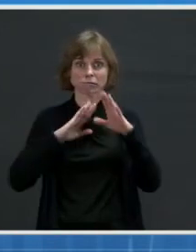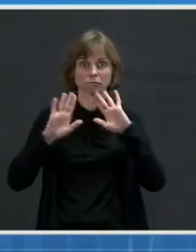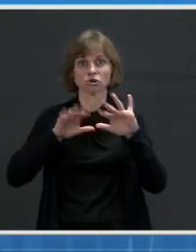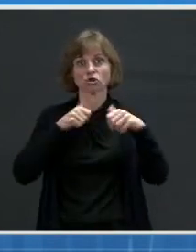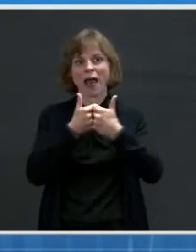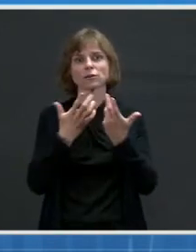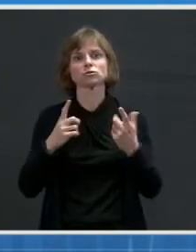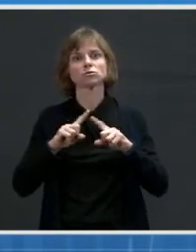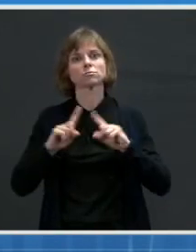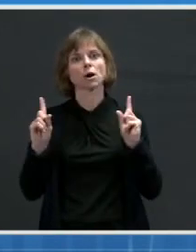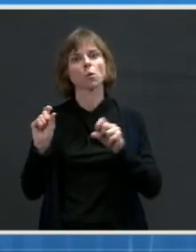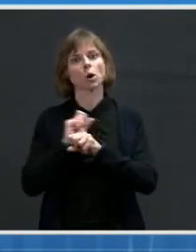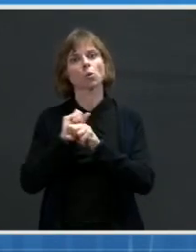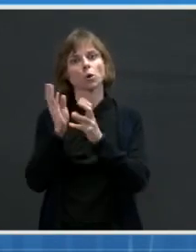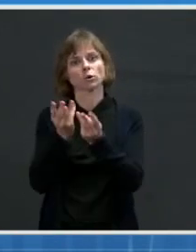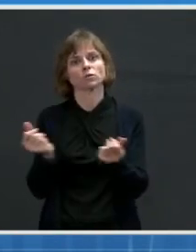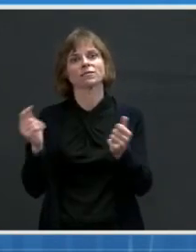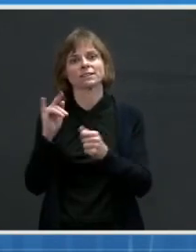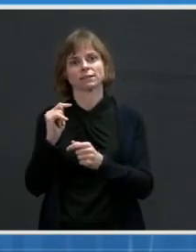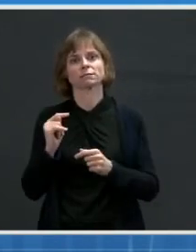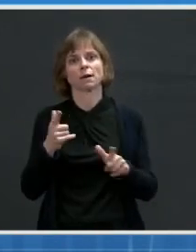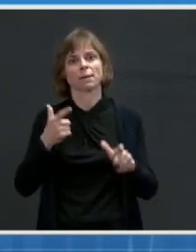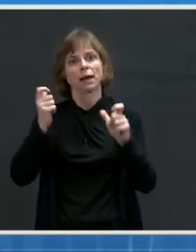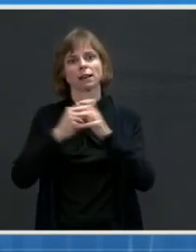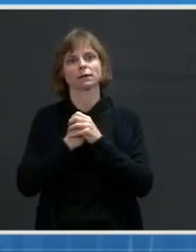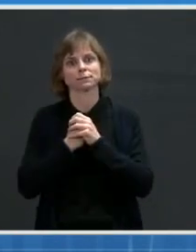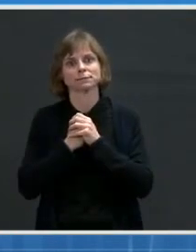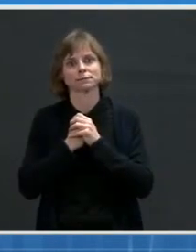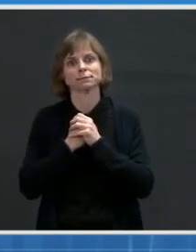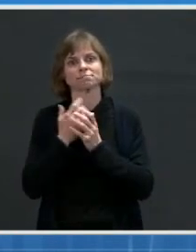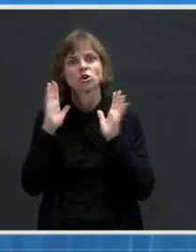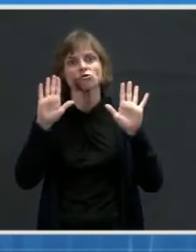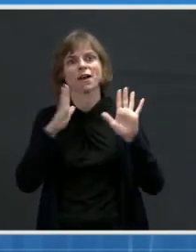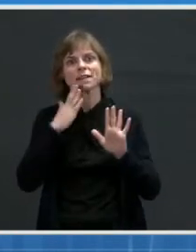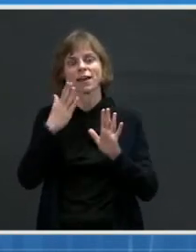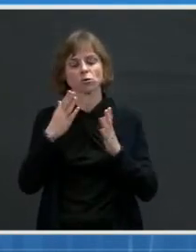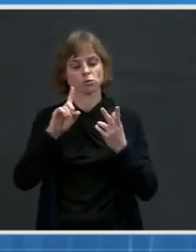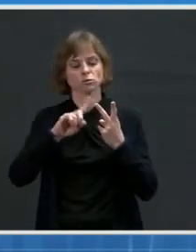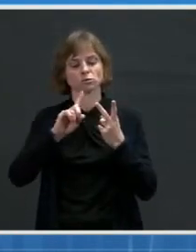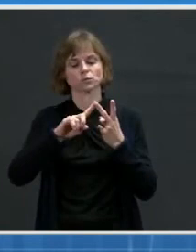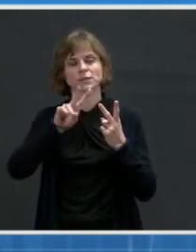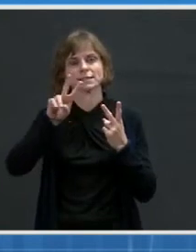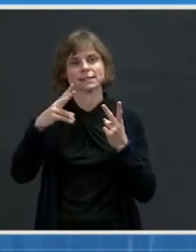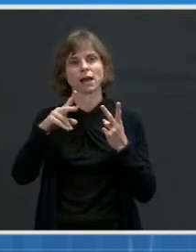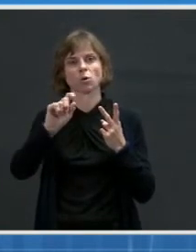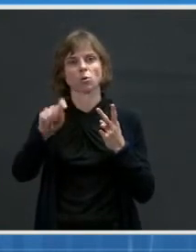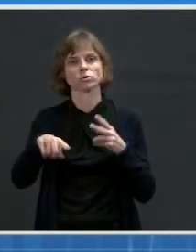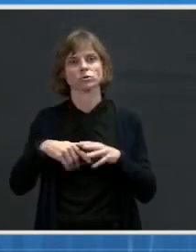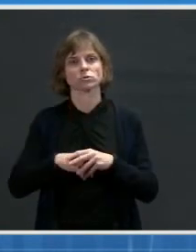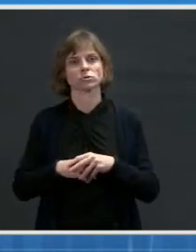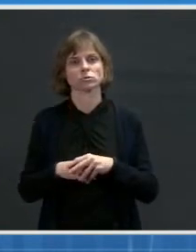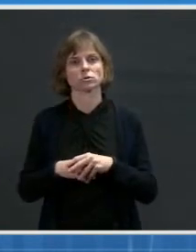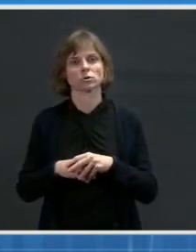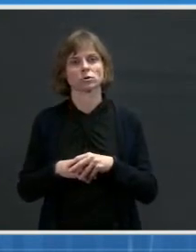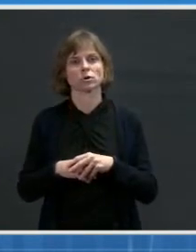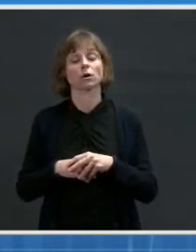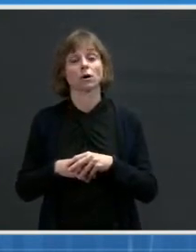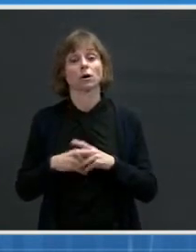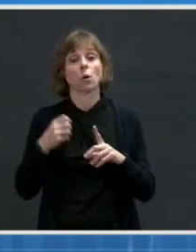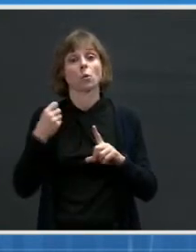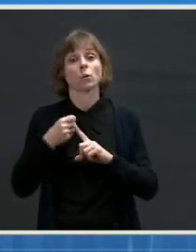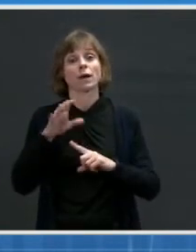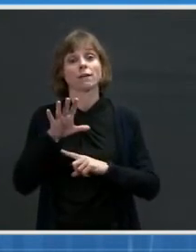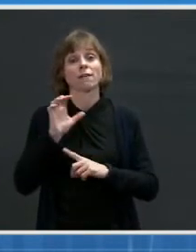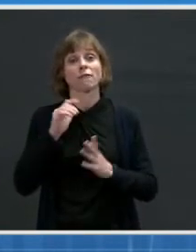are working to fix them imminently. Great, thanks so much. My second question is we hit the 500,000